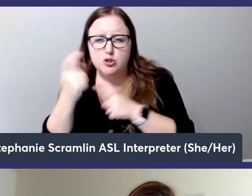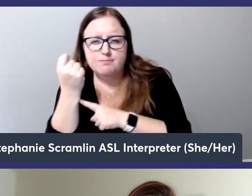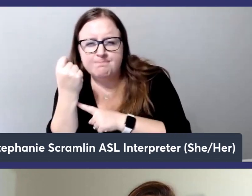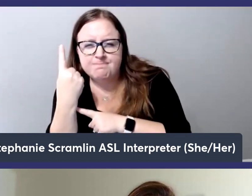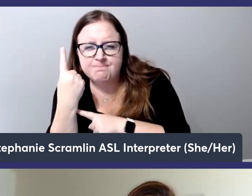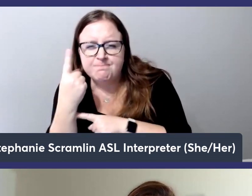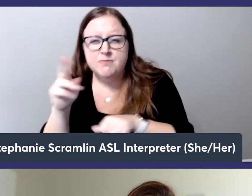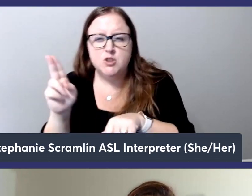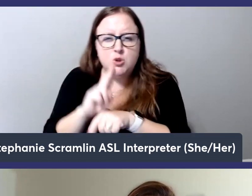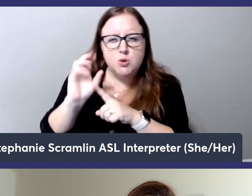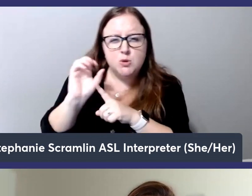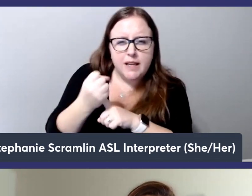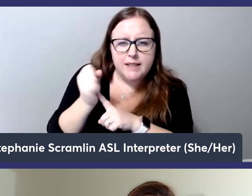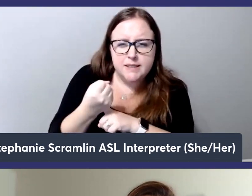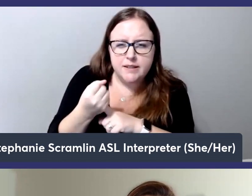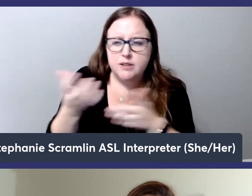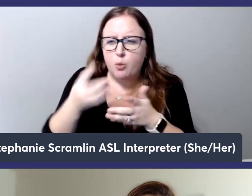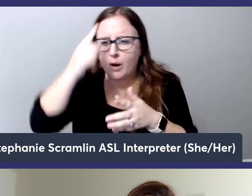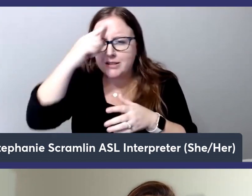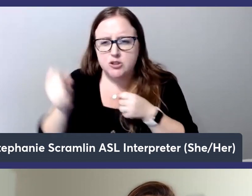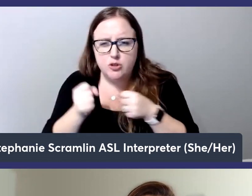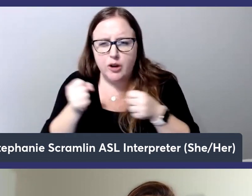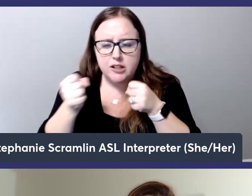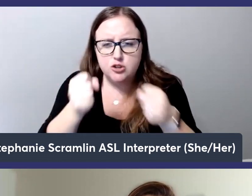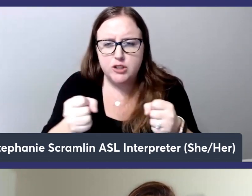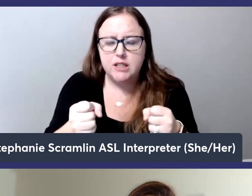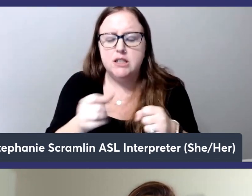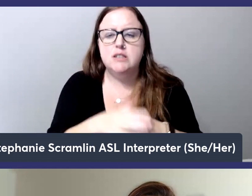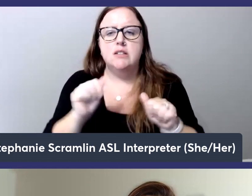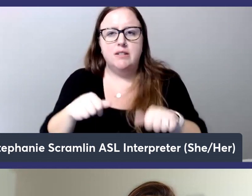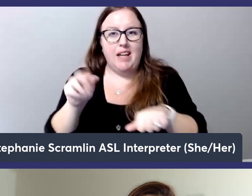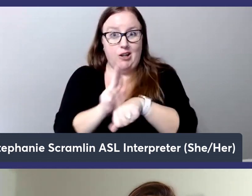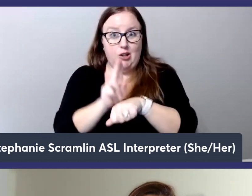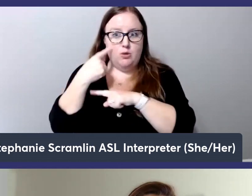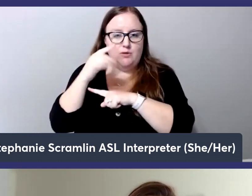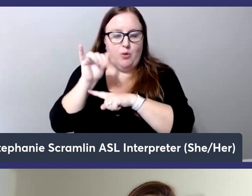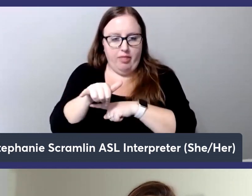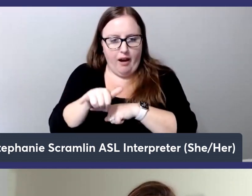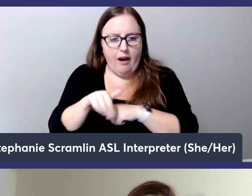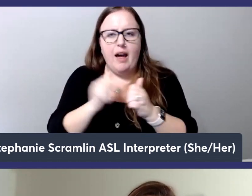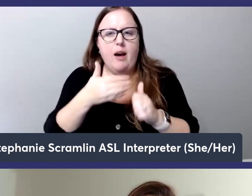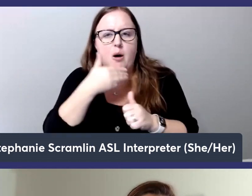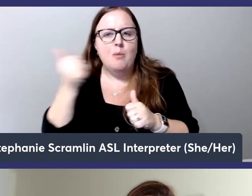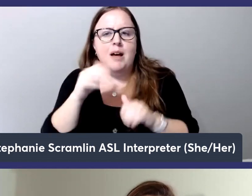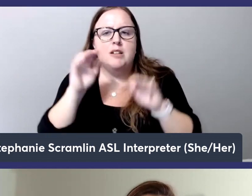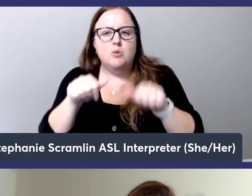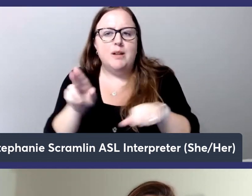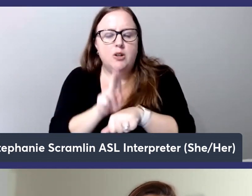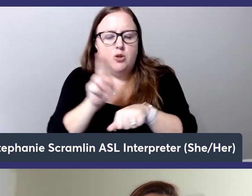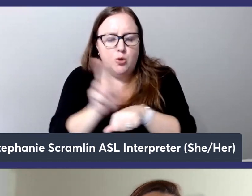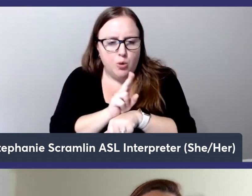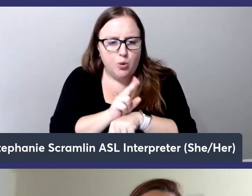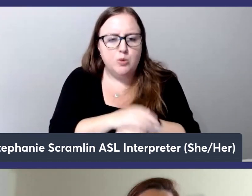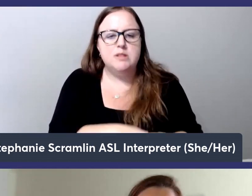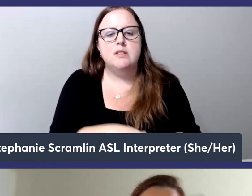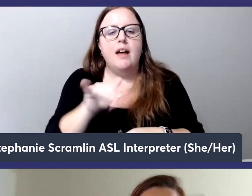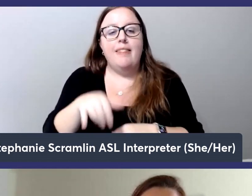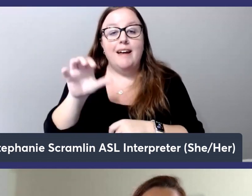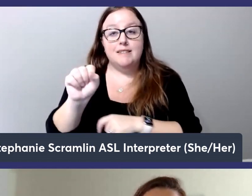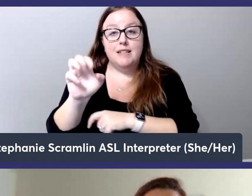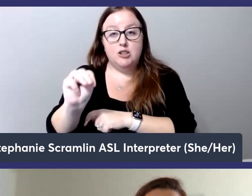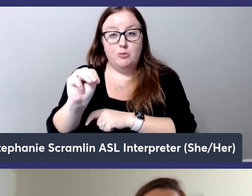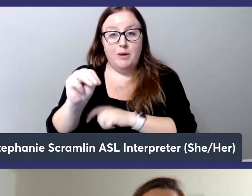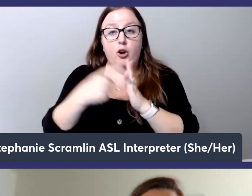understand what explore exploitation strategies work for them and how best they can employ them. I mean, that's where SageMaker